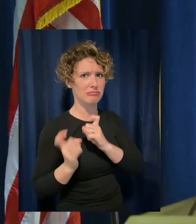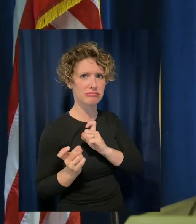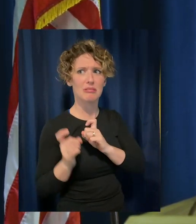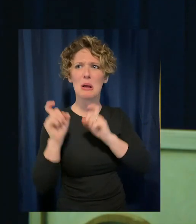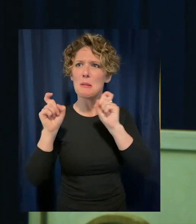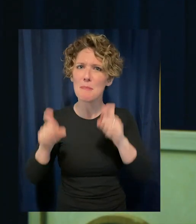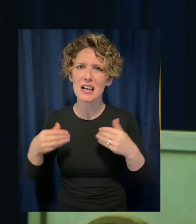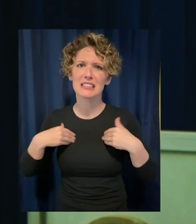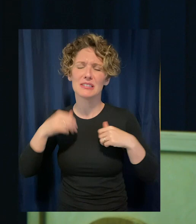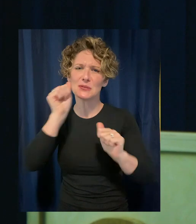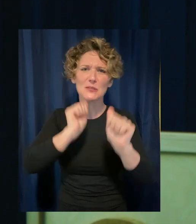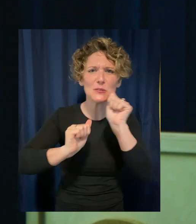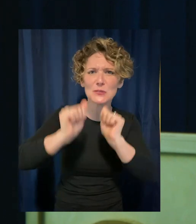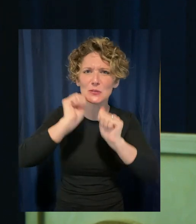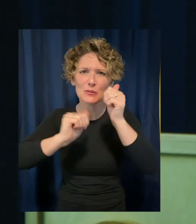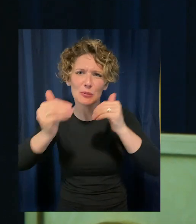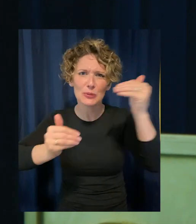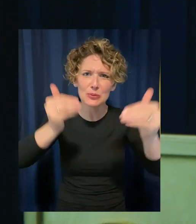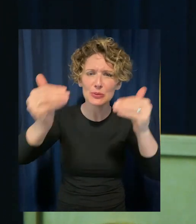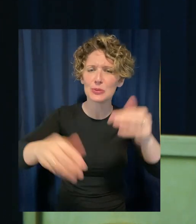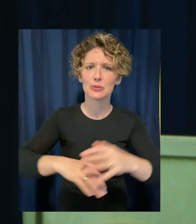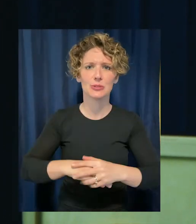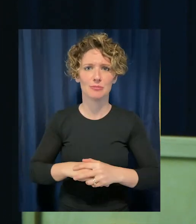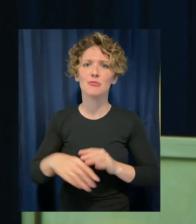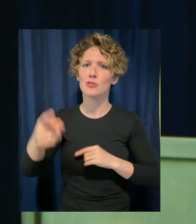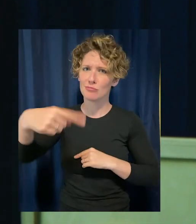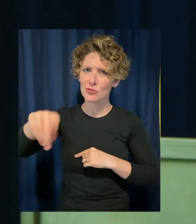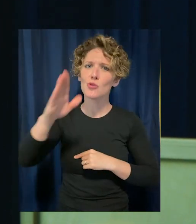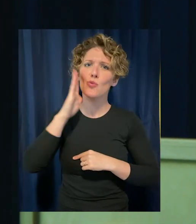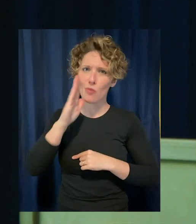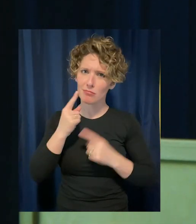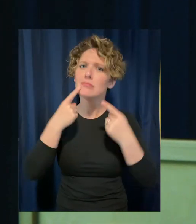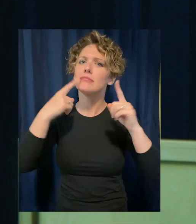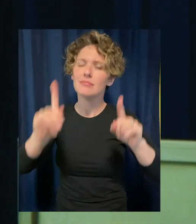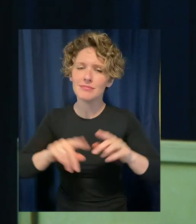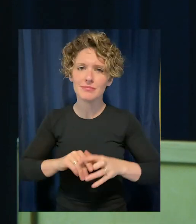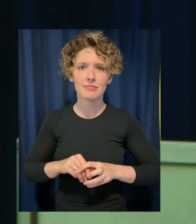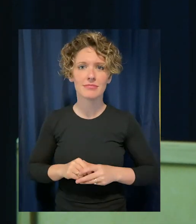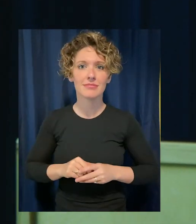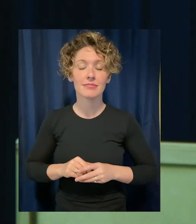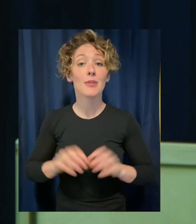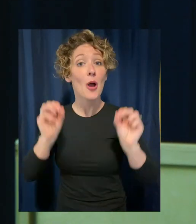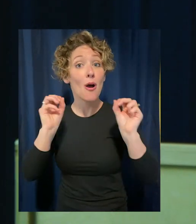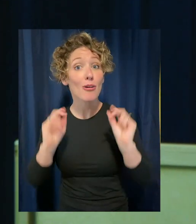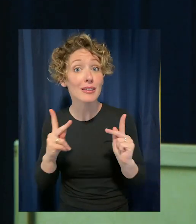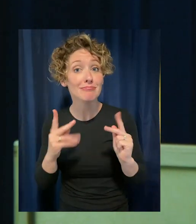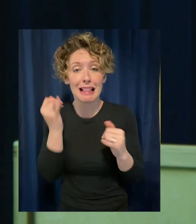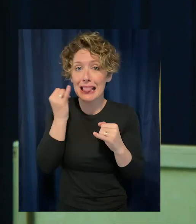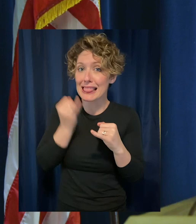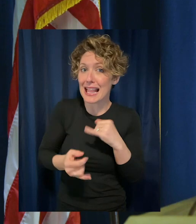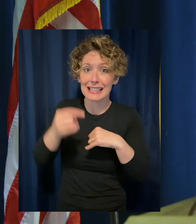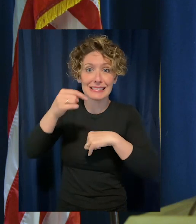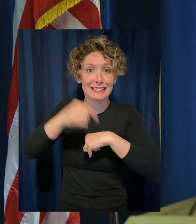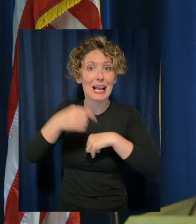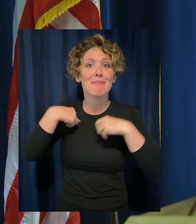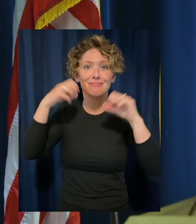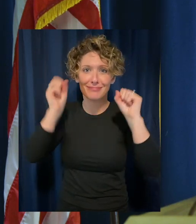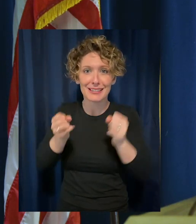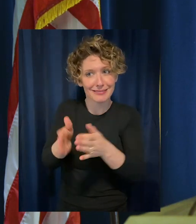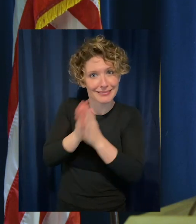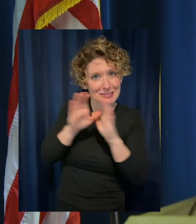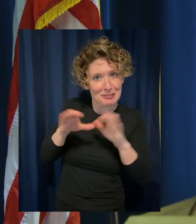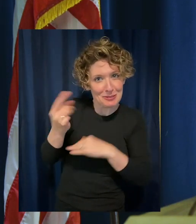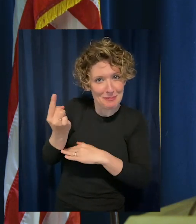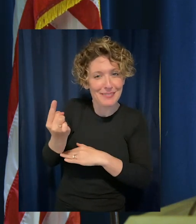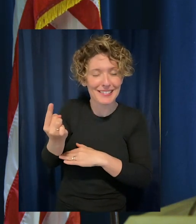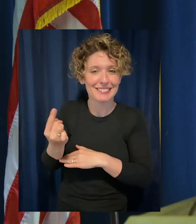resilience. Well, this is the final time I get to ask you to do something, so I'm going to take advantage. First,